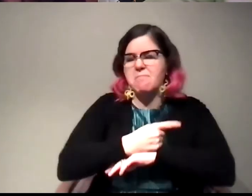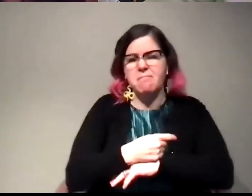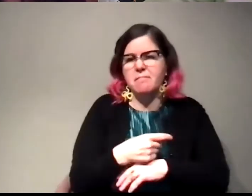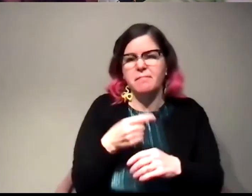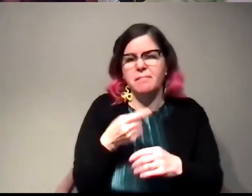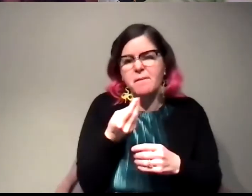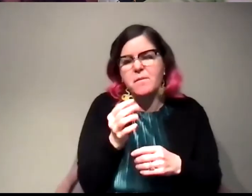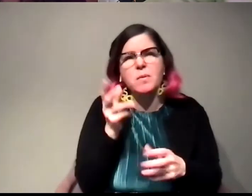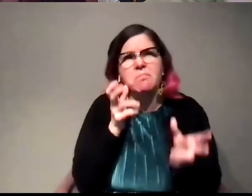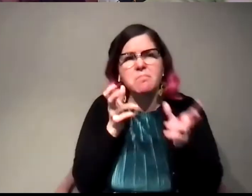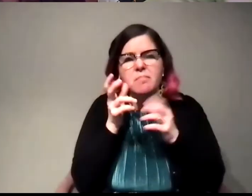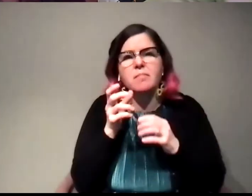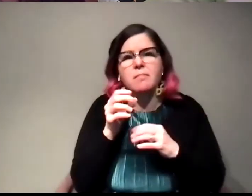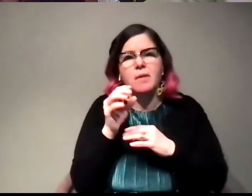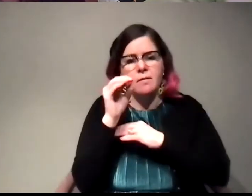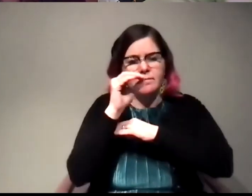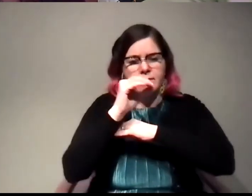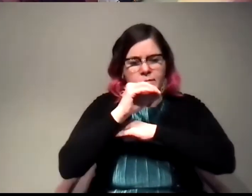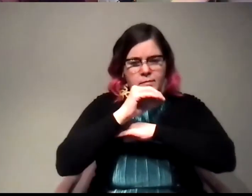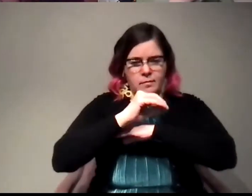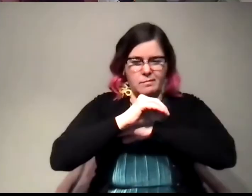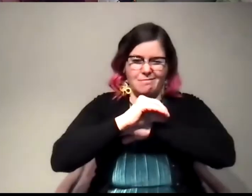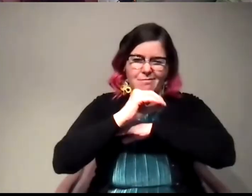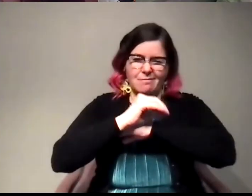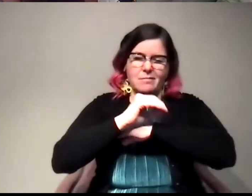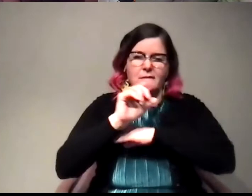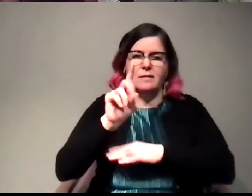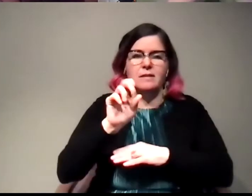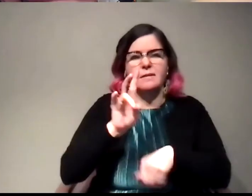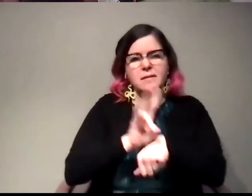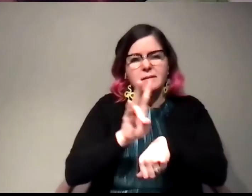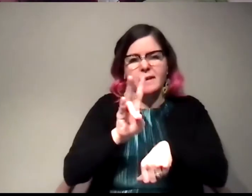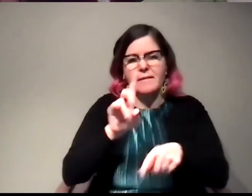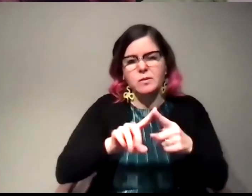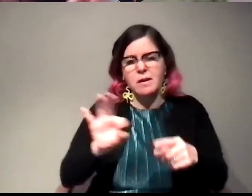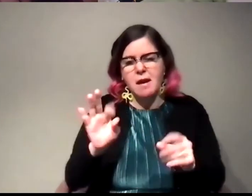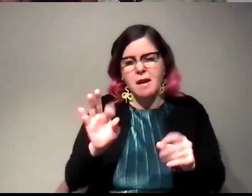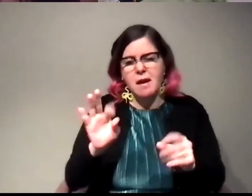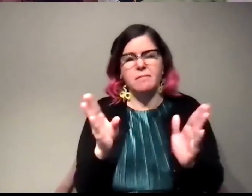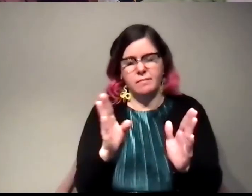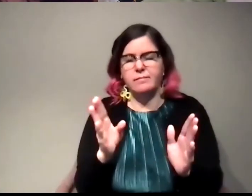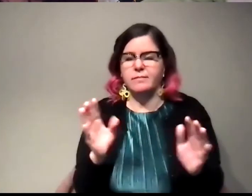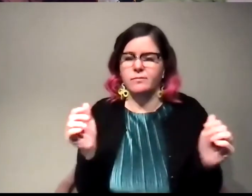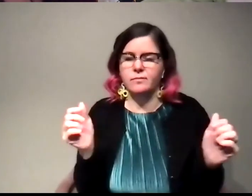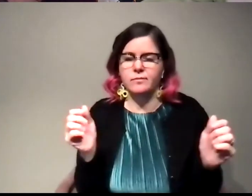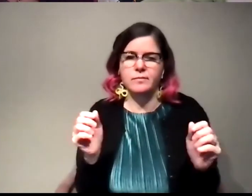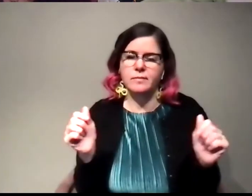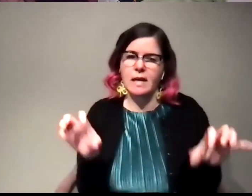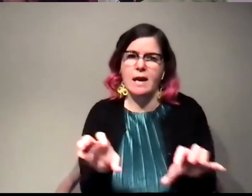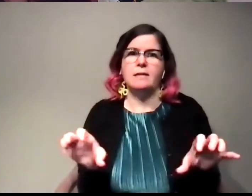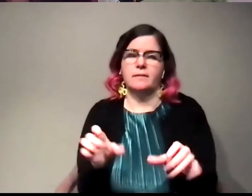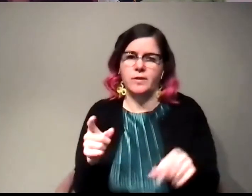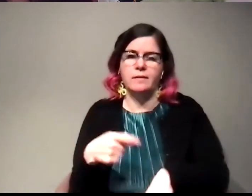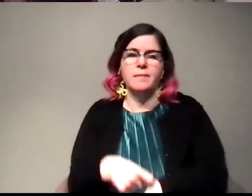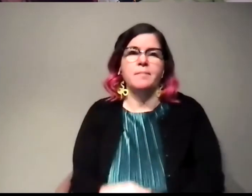species that you'll hear calling, but the dusk hours, right, you know, around like 7 to 9 are really popping for frog activity. So that's the best time to go. Very